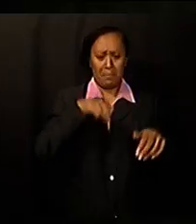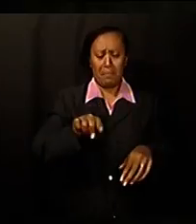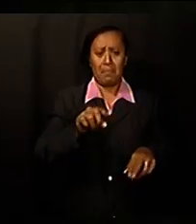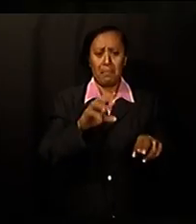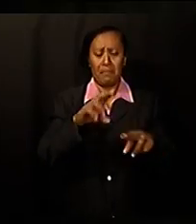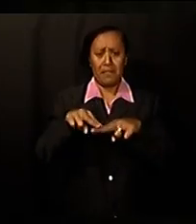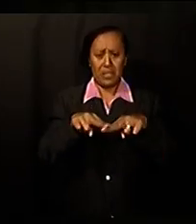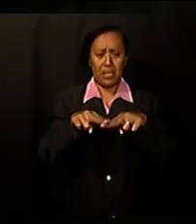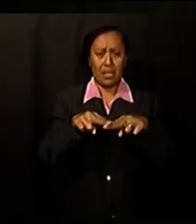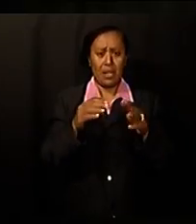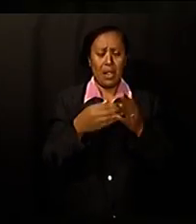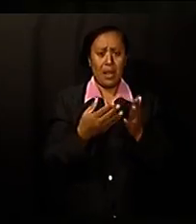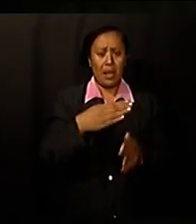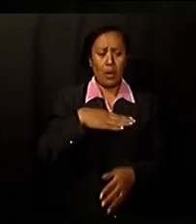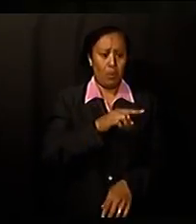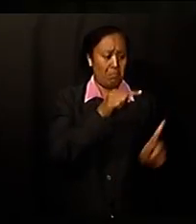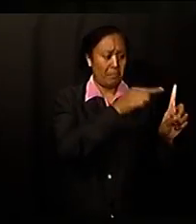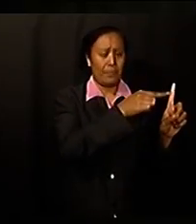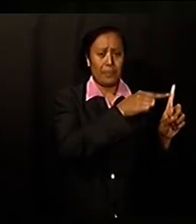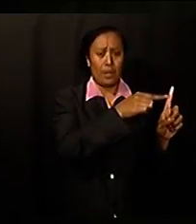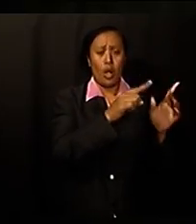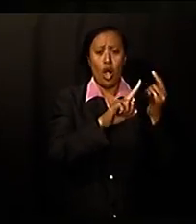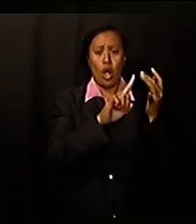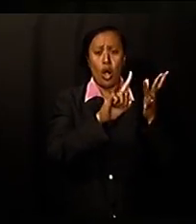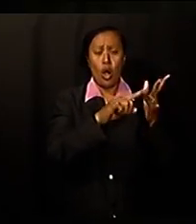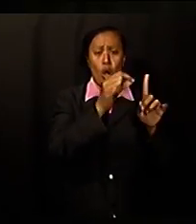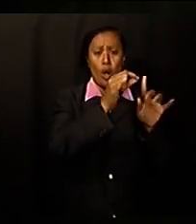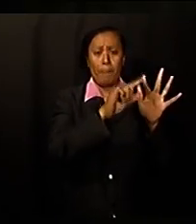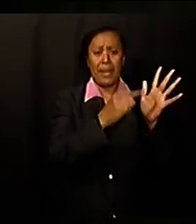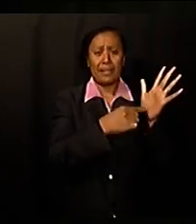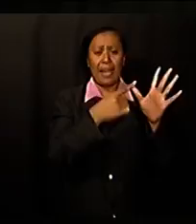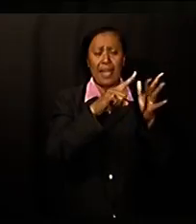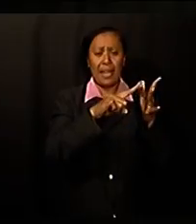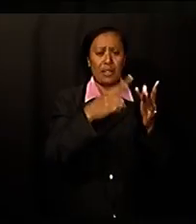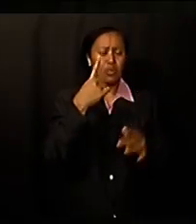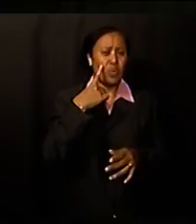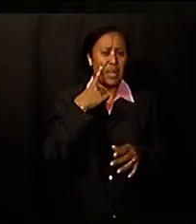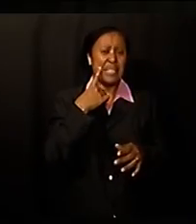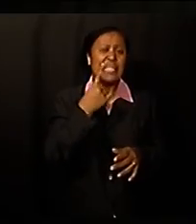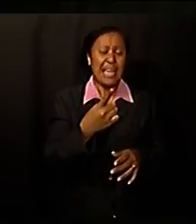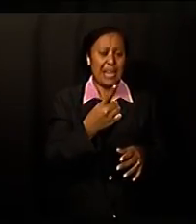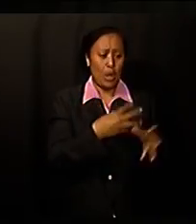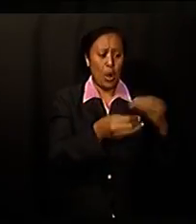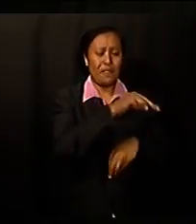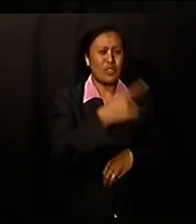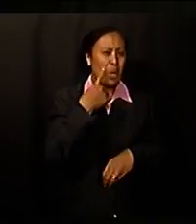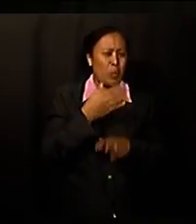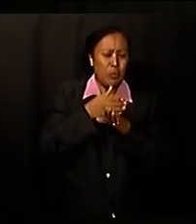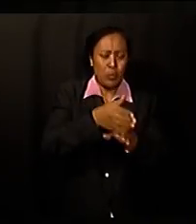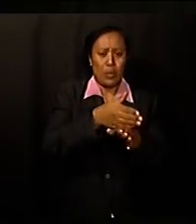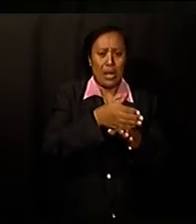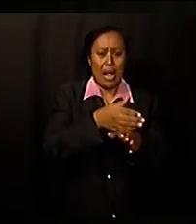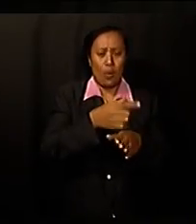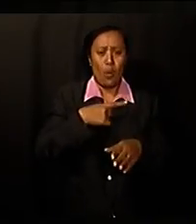country. WAF Acting Chief Executive Officer Opetaya Ravai said the authority is working hard to repair the problems around the